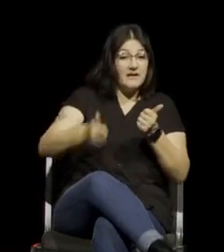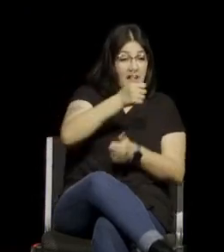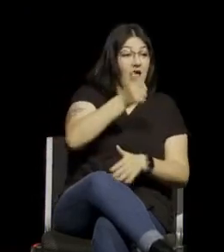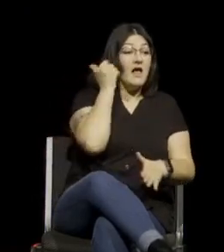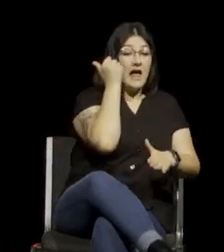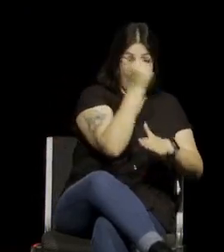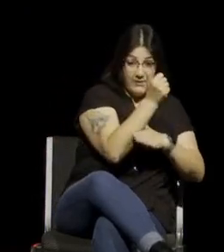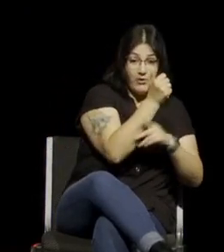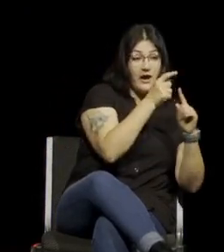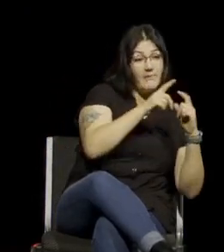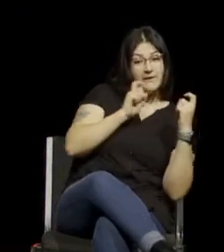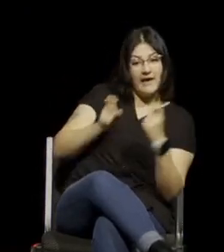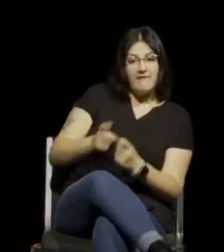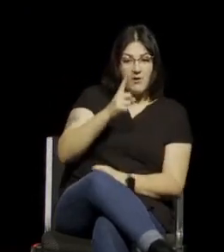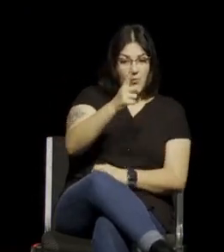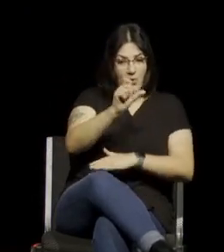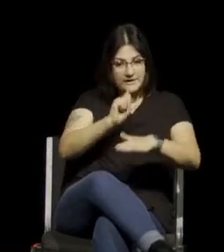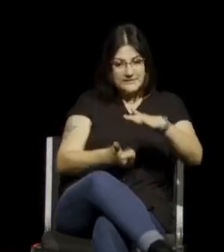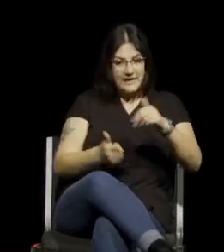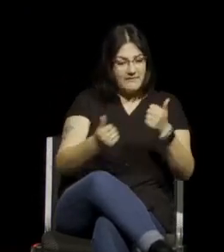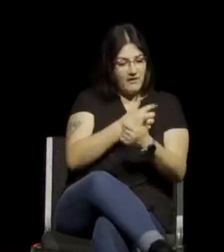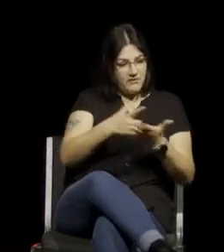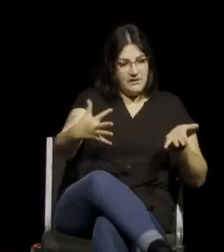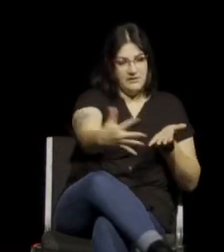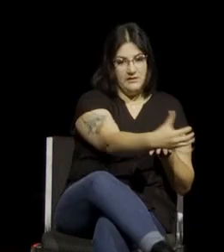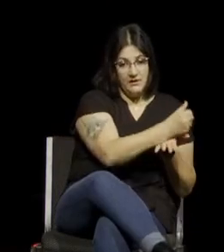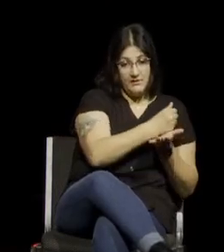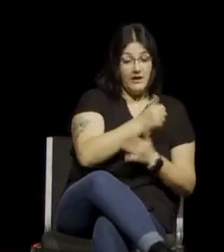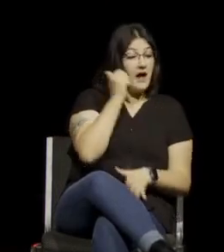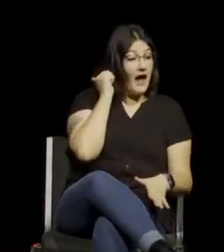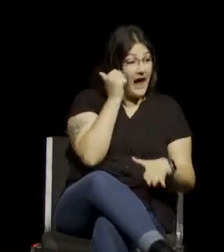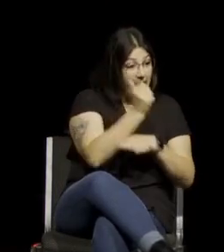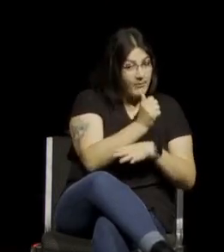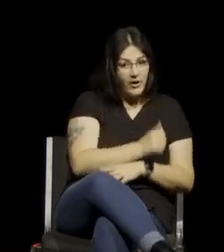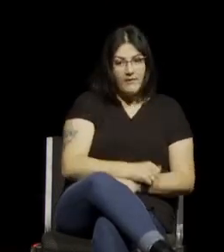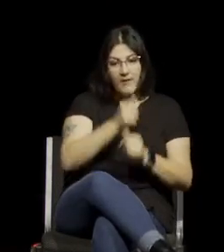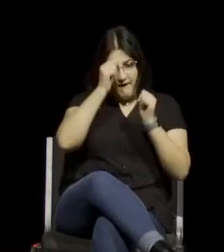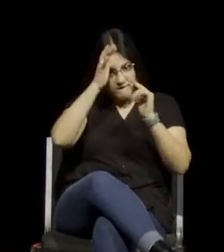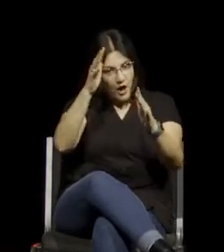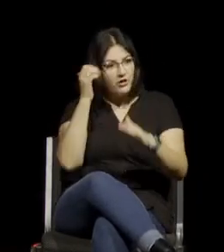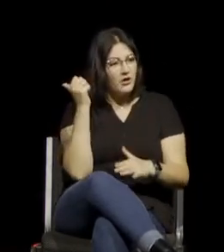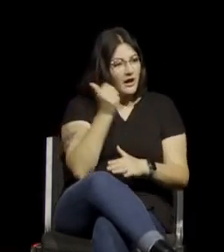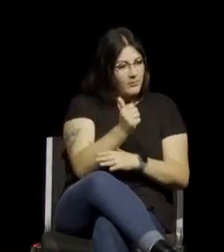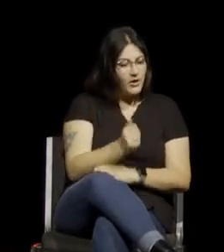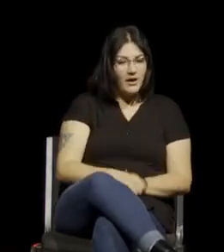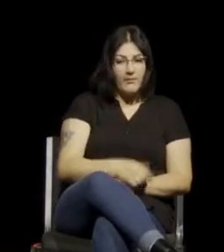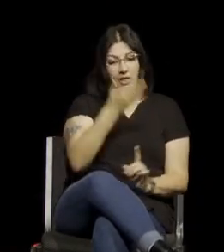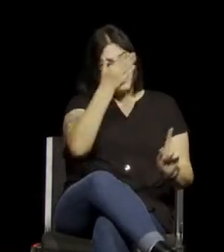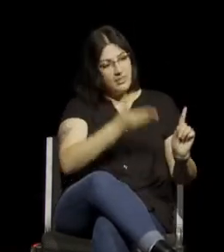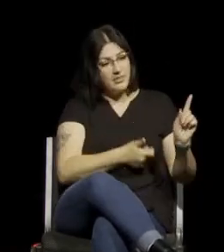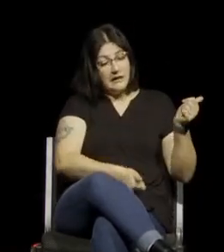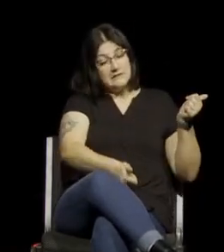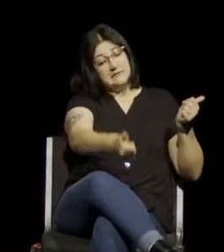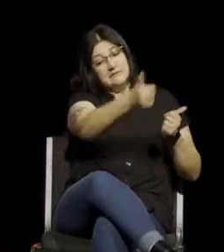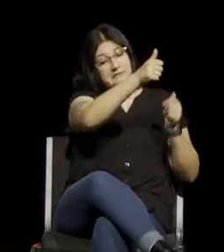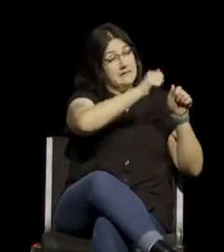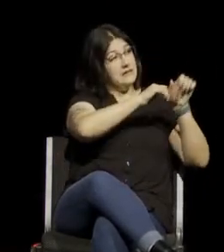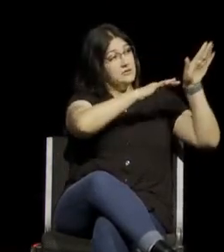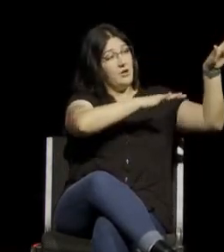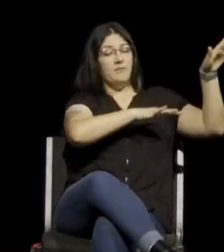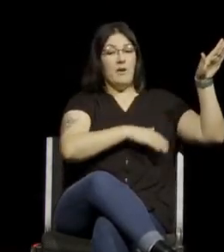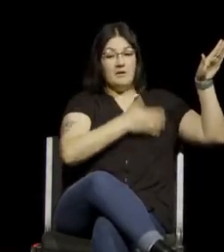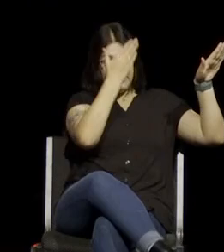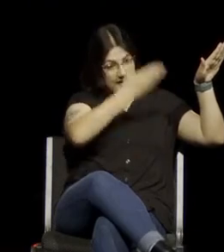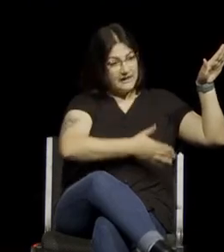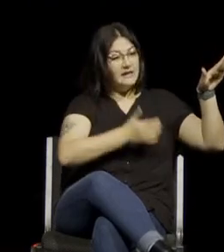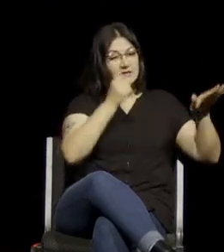Abraham gave him a tenth of the plunder. Abraham, you know, Father Abraham, the guy at the top of the mountain, he's Father